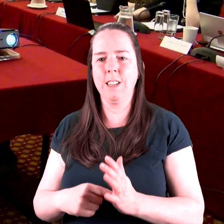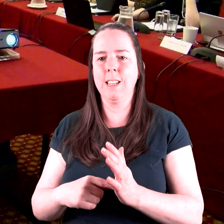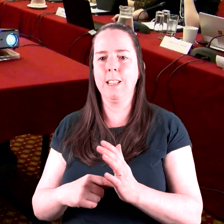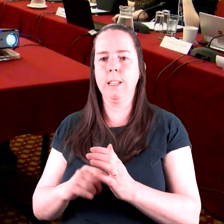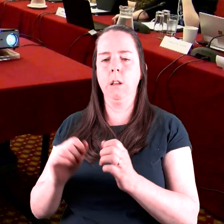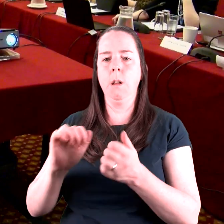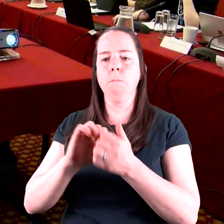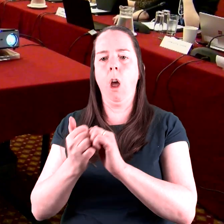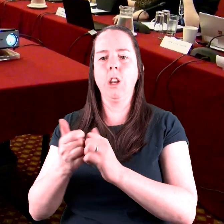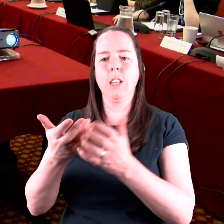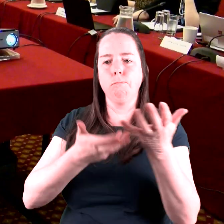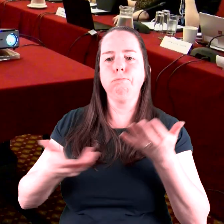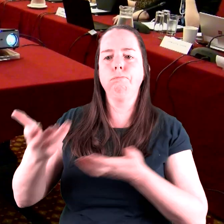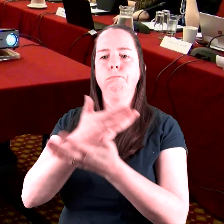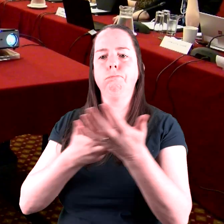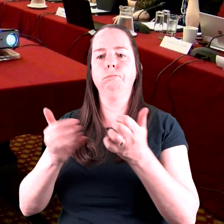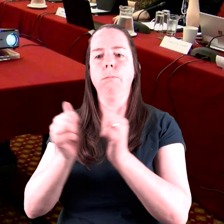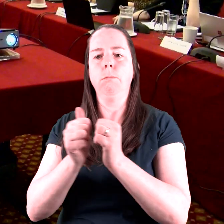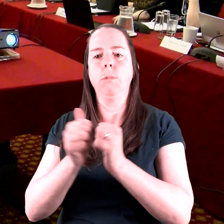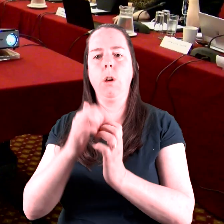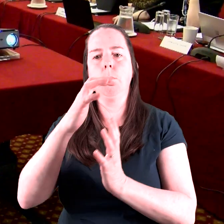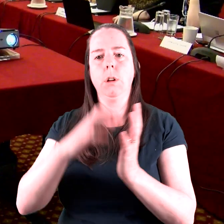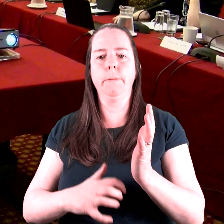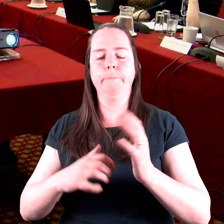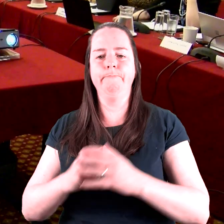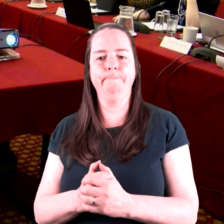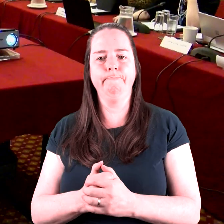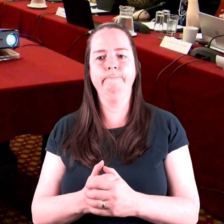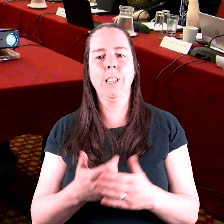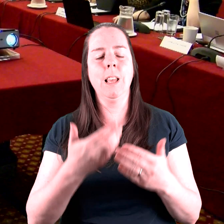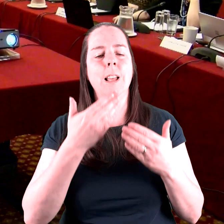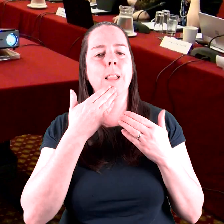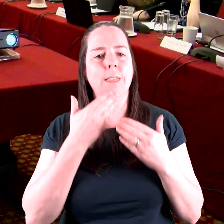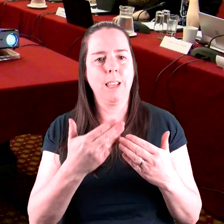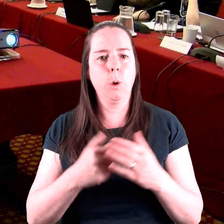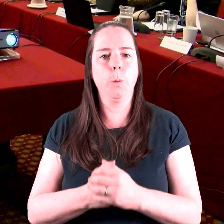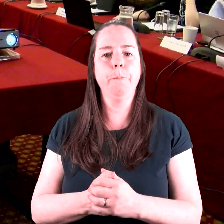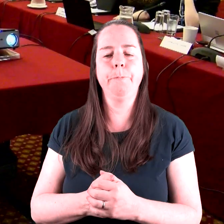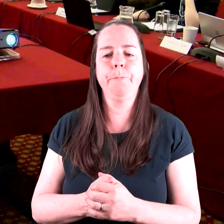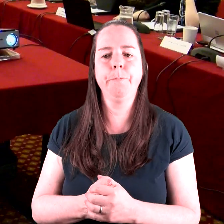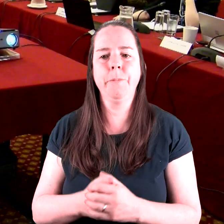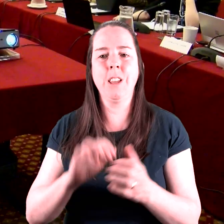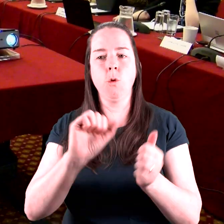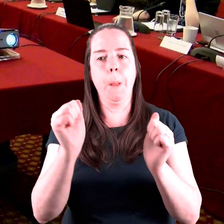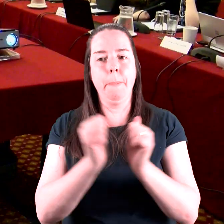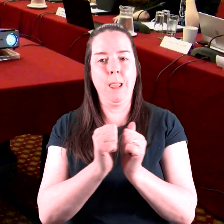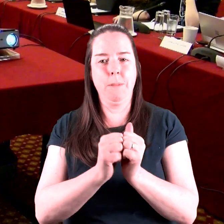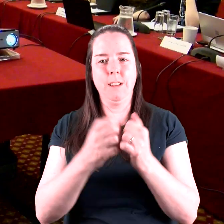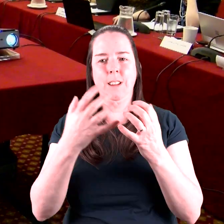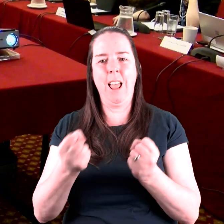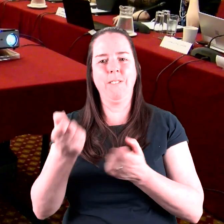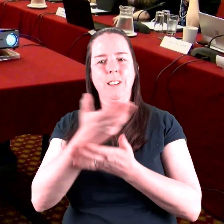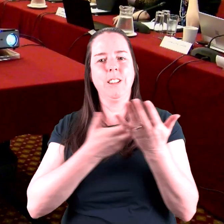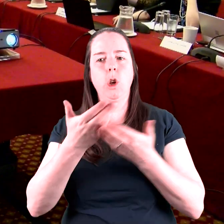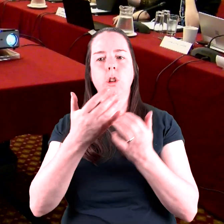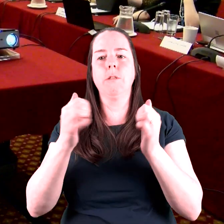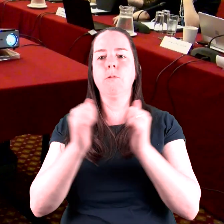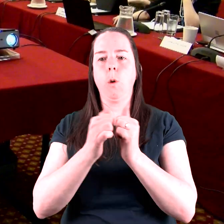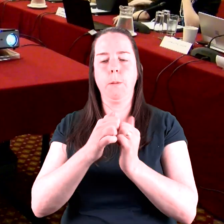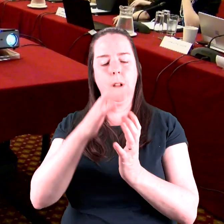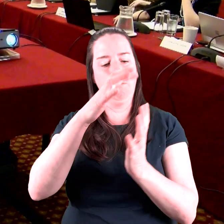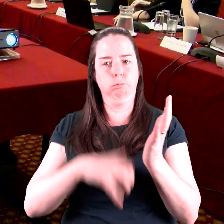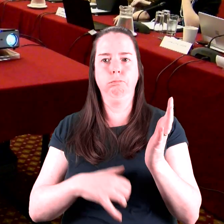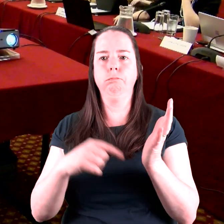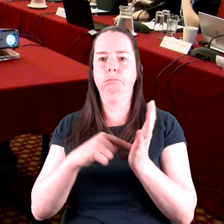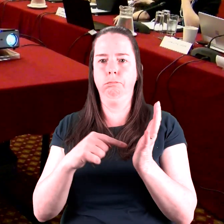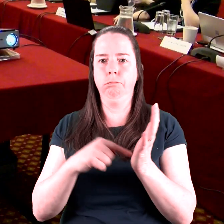partnership priorities, a partnership discussion document. Thank you. In your papers there is obviously a discussion document